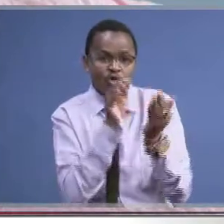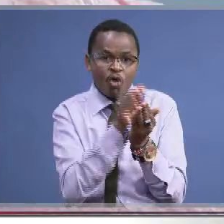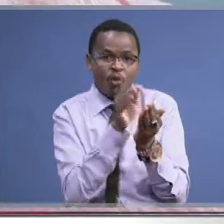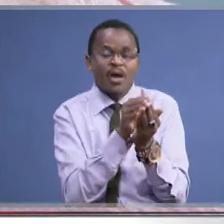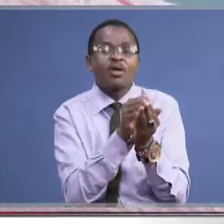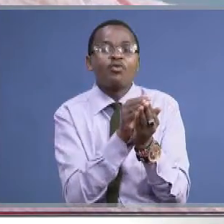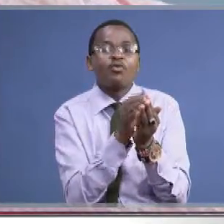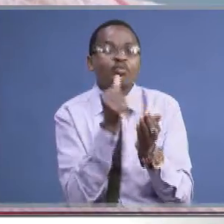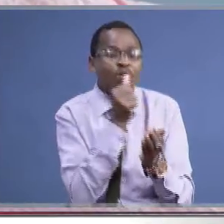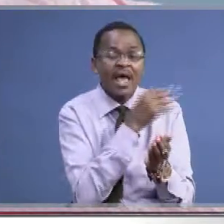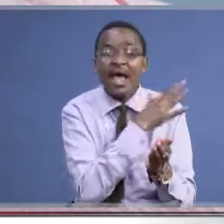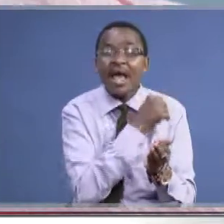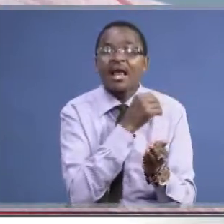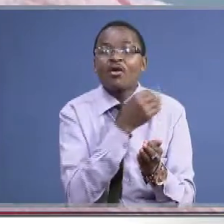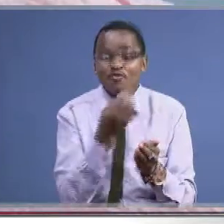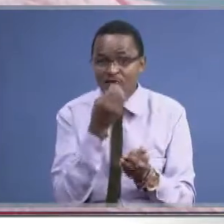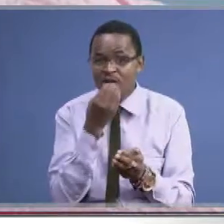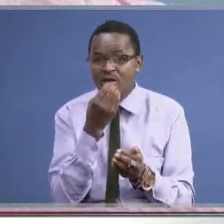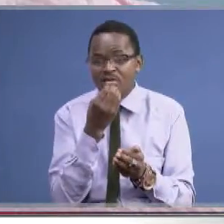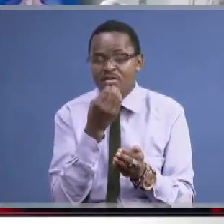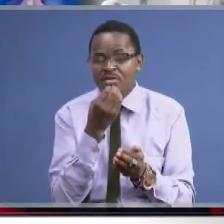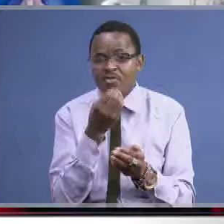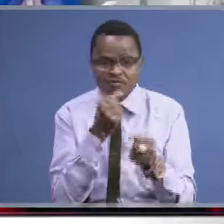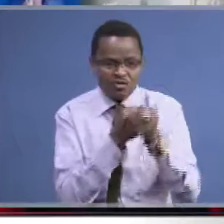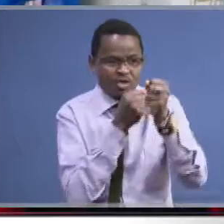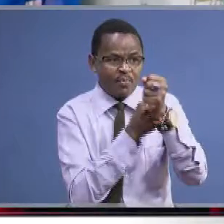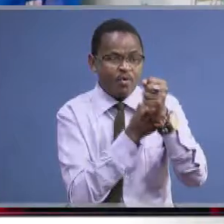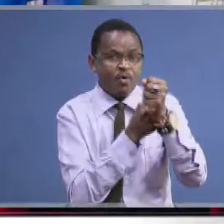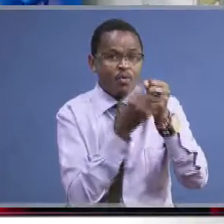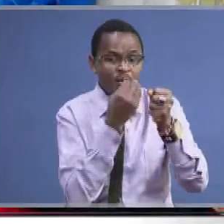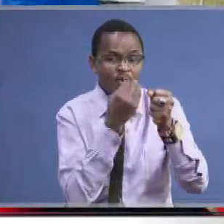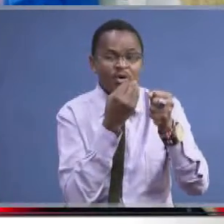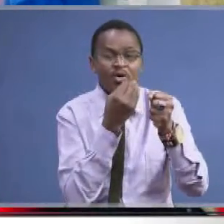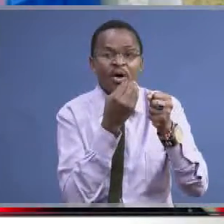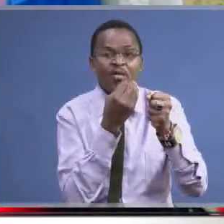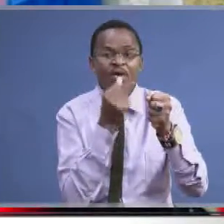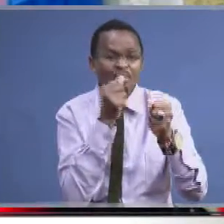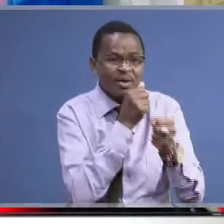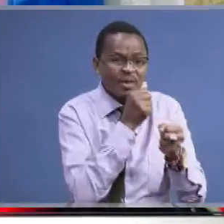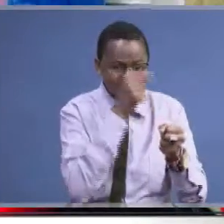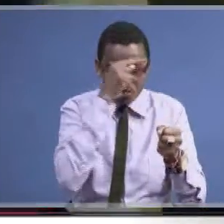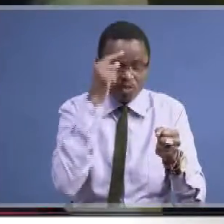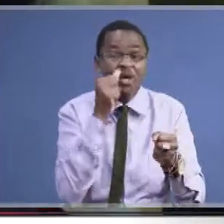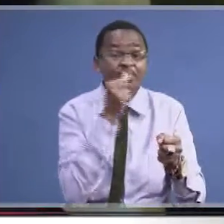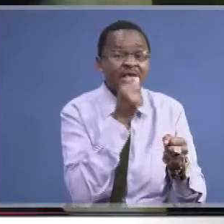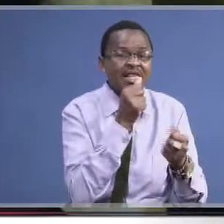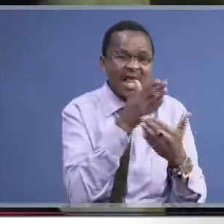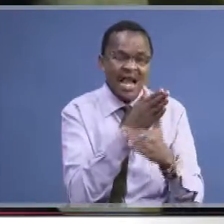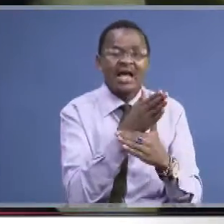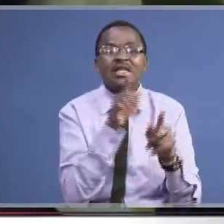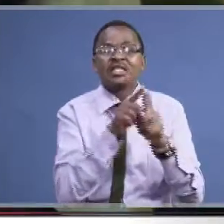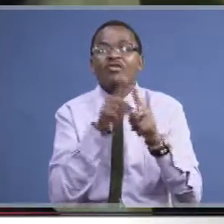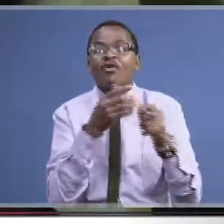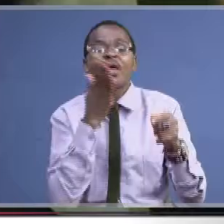with work, most importantly, we should support mothers to combine breastfeeding and work, because breastfeeding is a right for the mother and